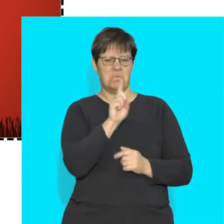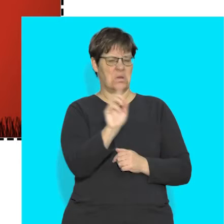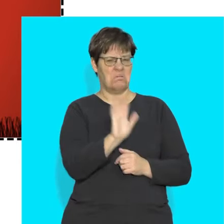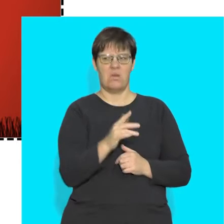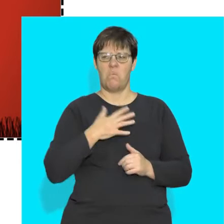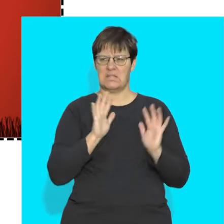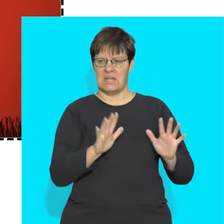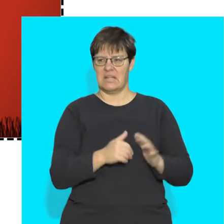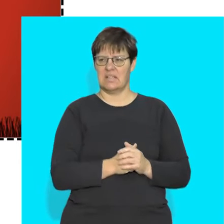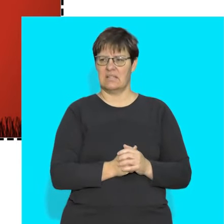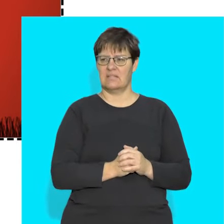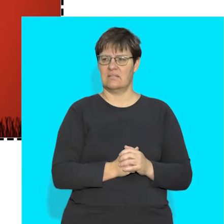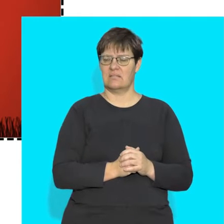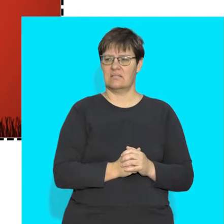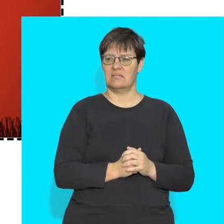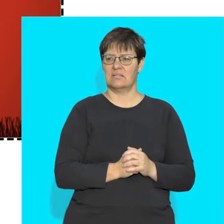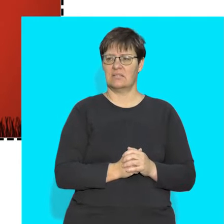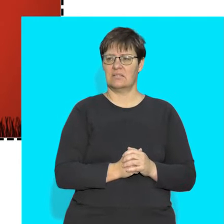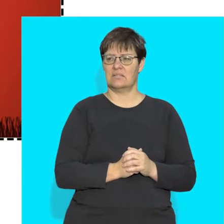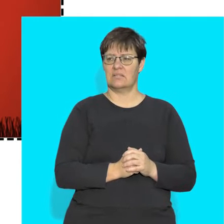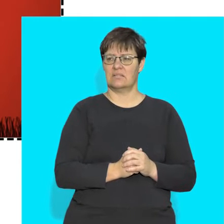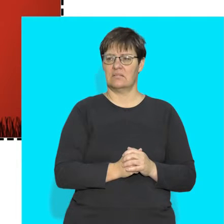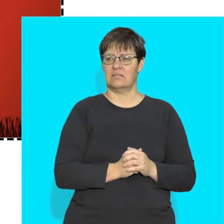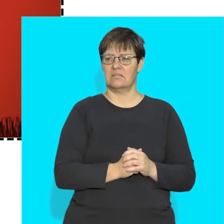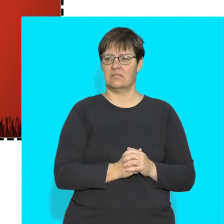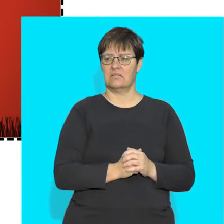wanted. Went too far.